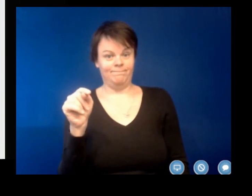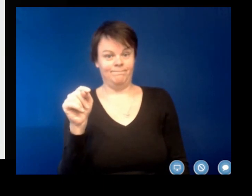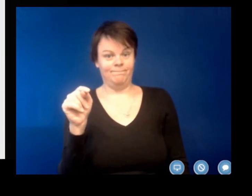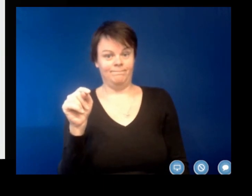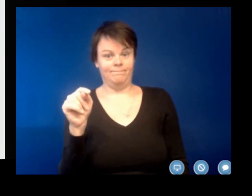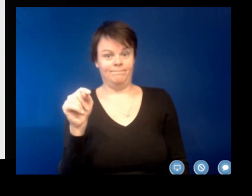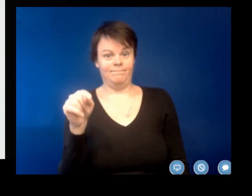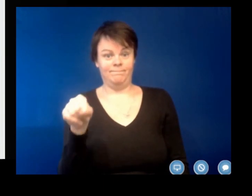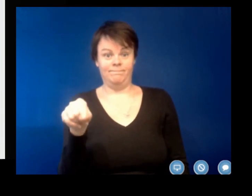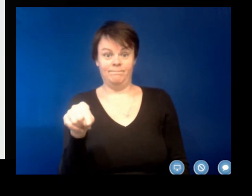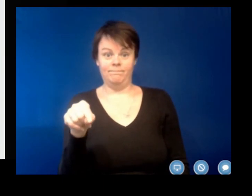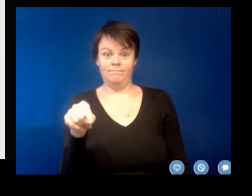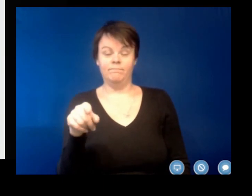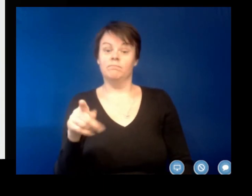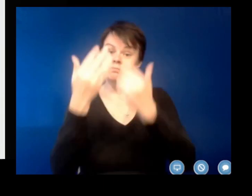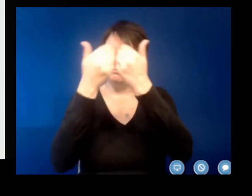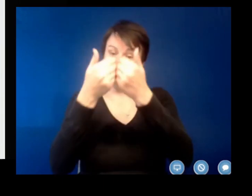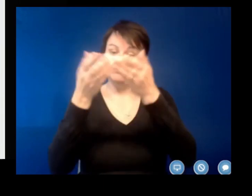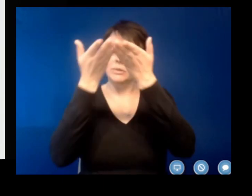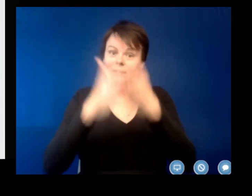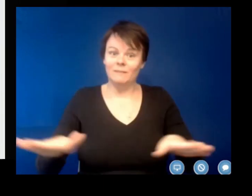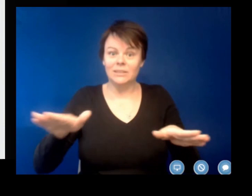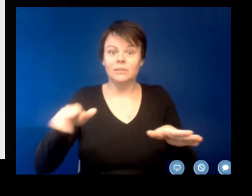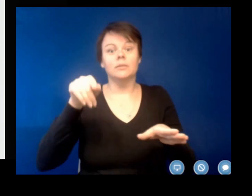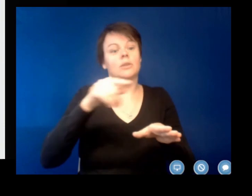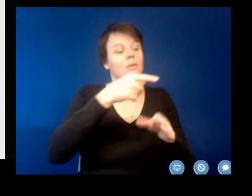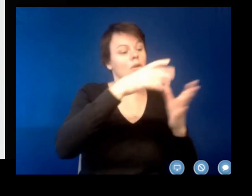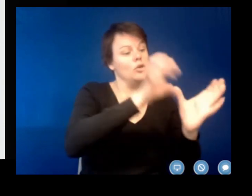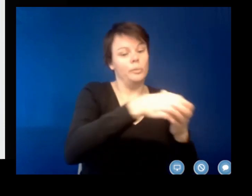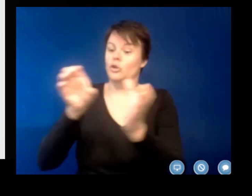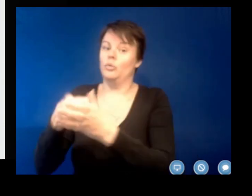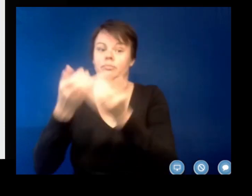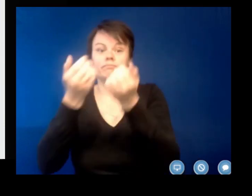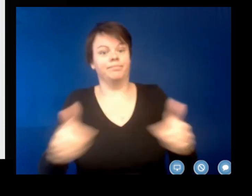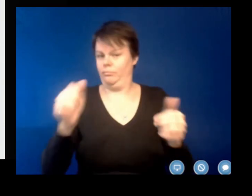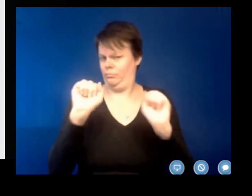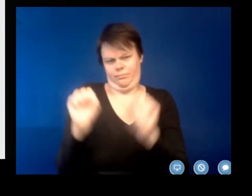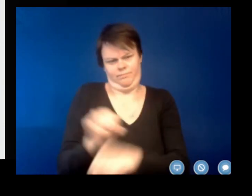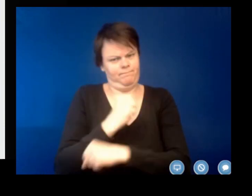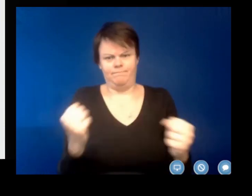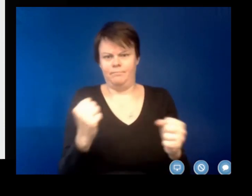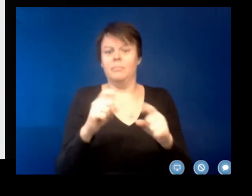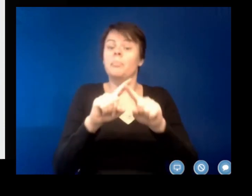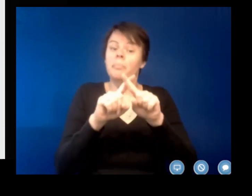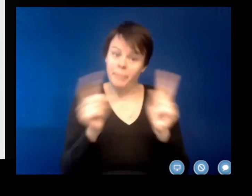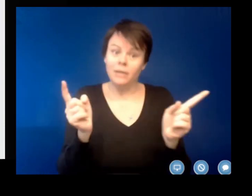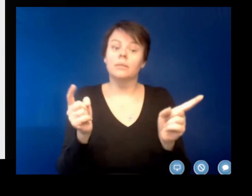and have been emphasizing on opportunities for global participation.